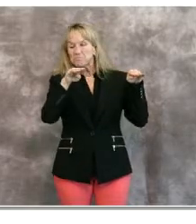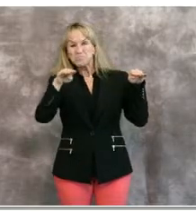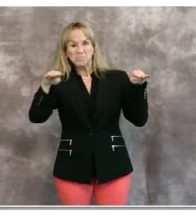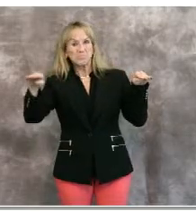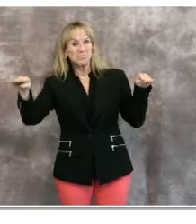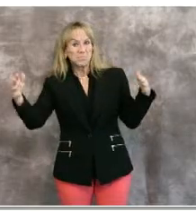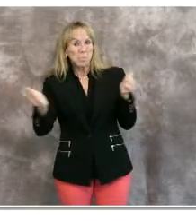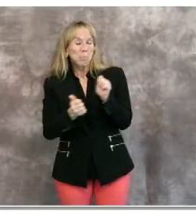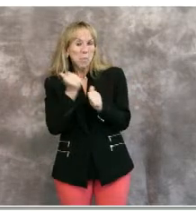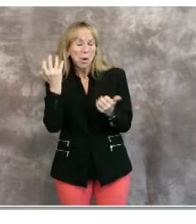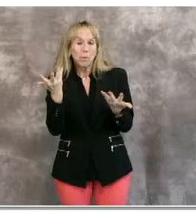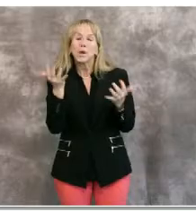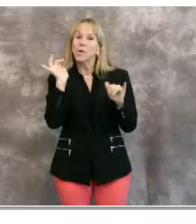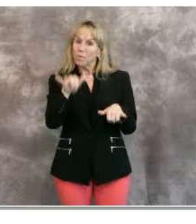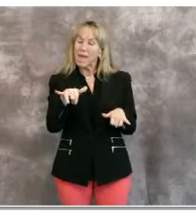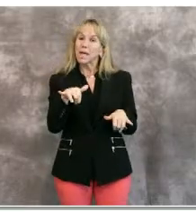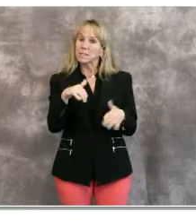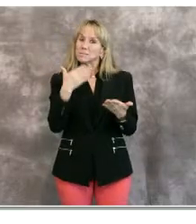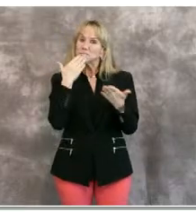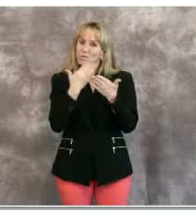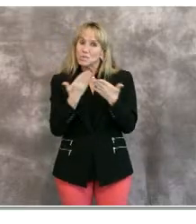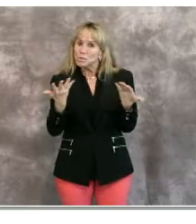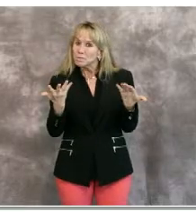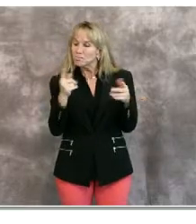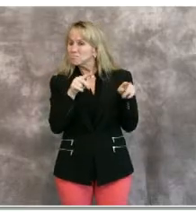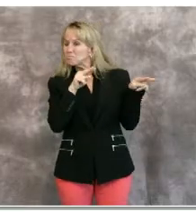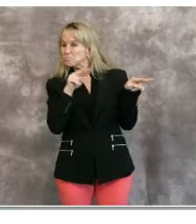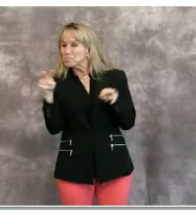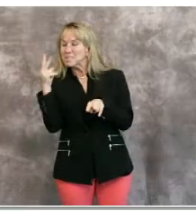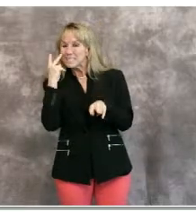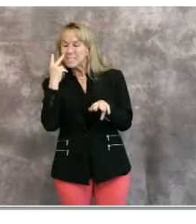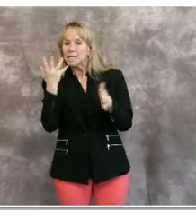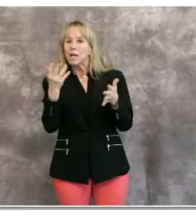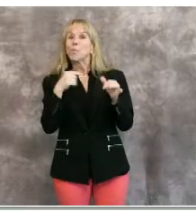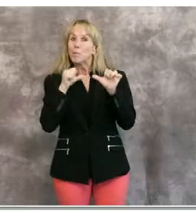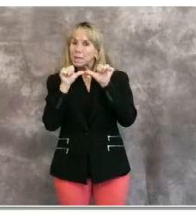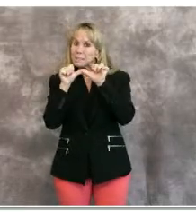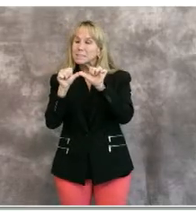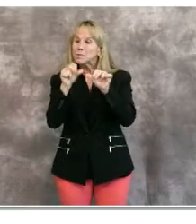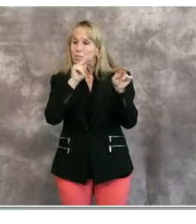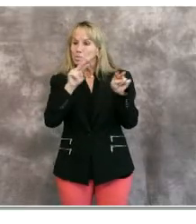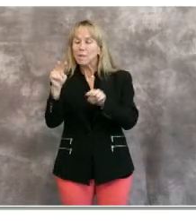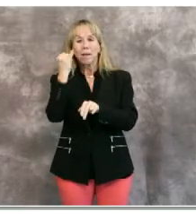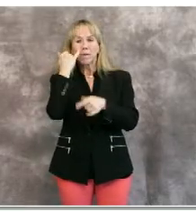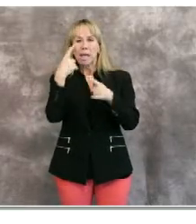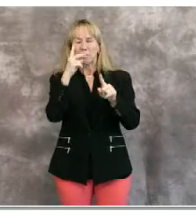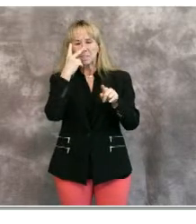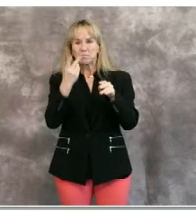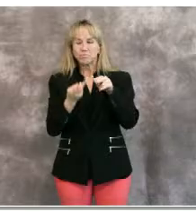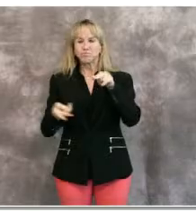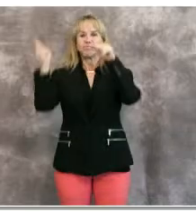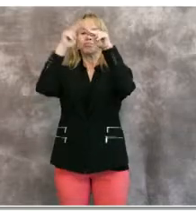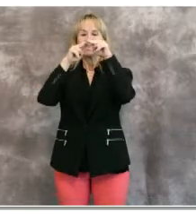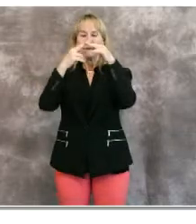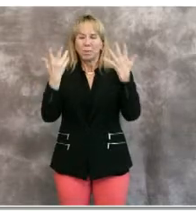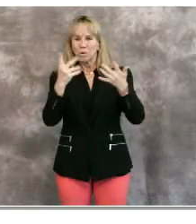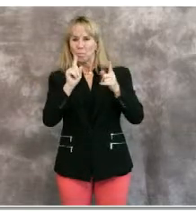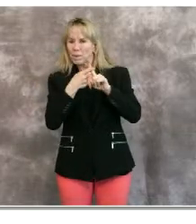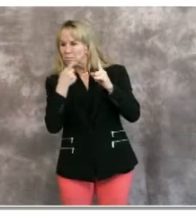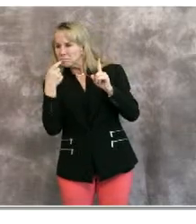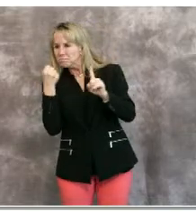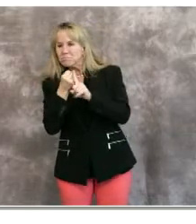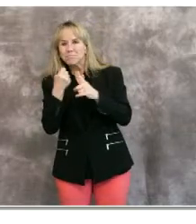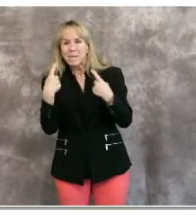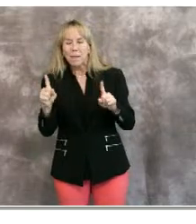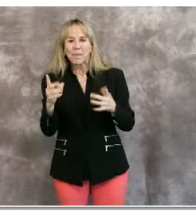time. And so that is encouraging. Of course, we want to continue to watch this if we see increase in cases and outbreaks and spikes to see what impact that